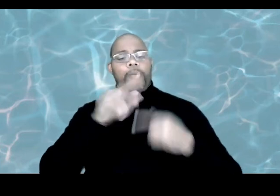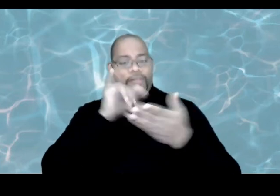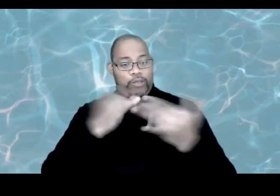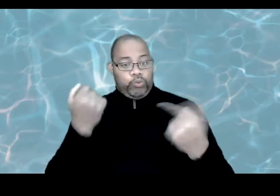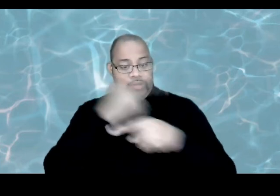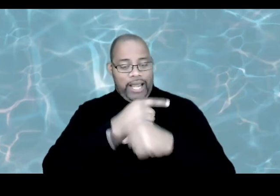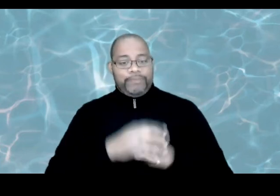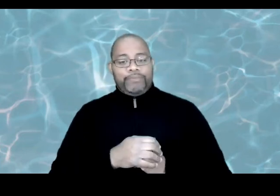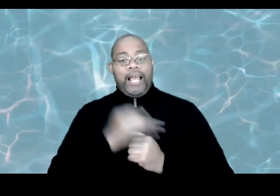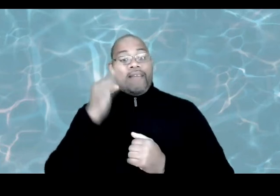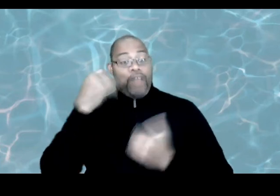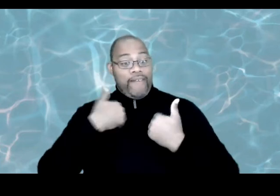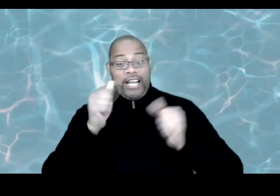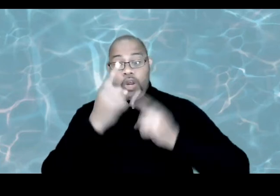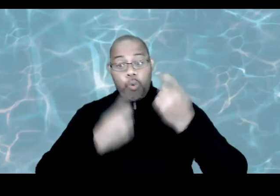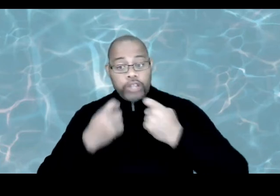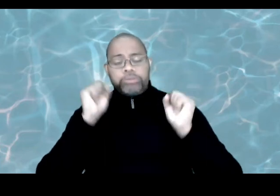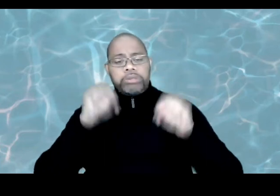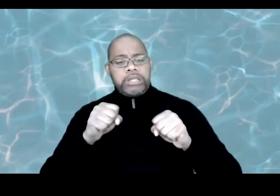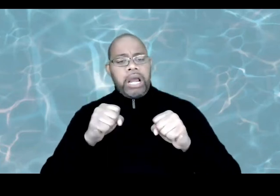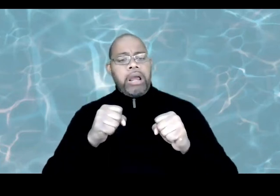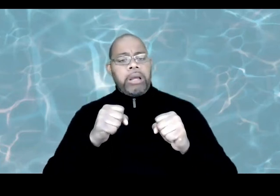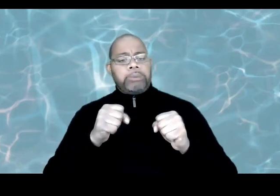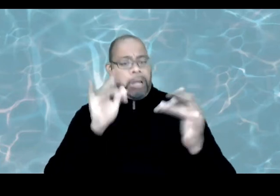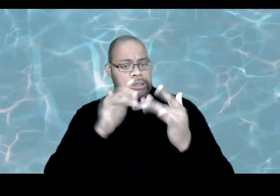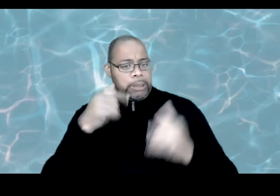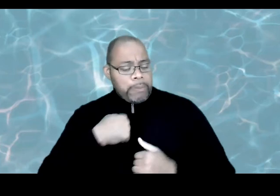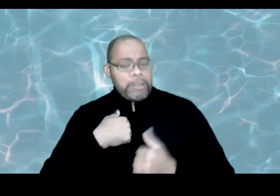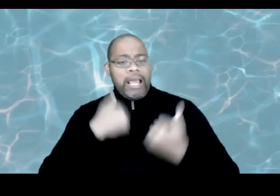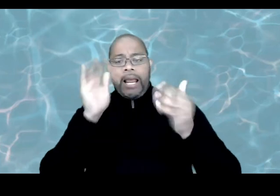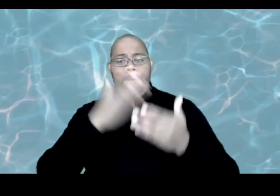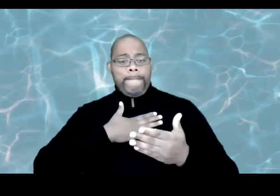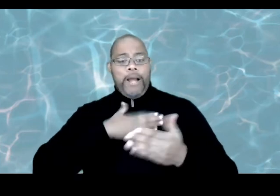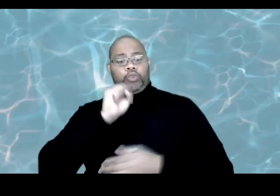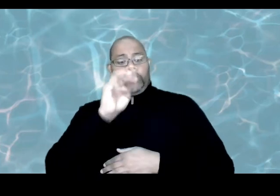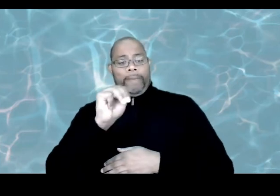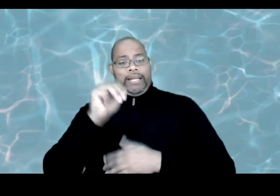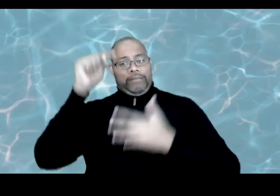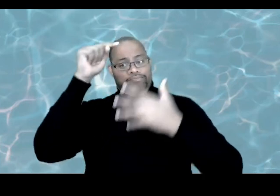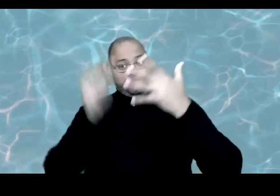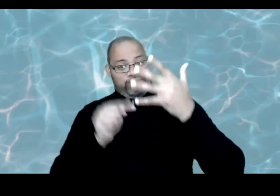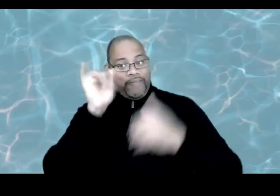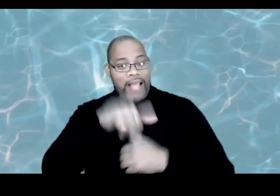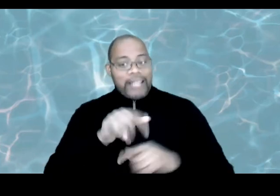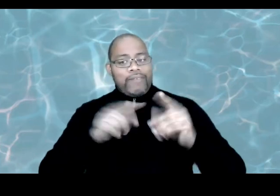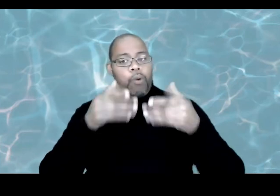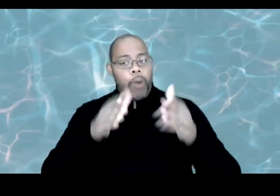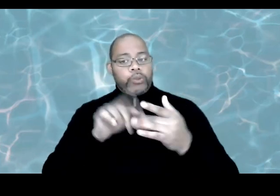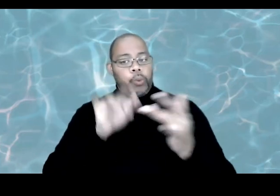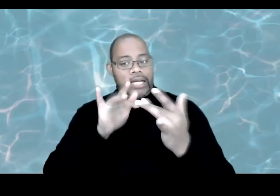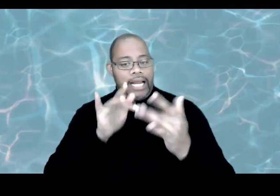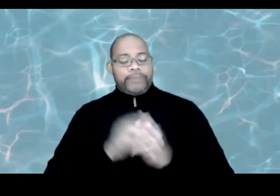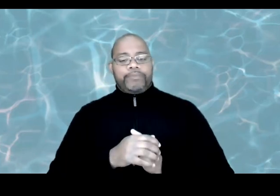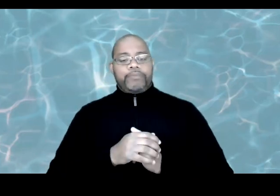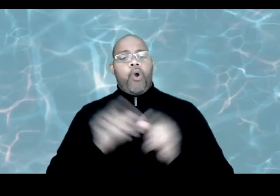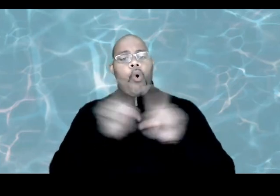talk about that today. And if you have any questions, you can feel free to contact me at any of these or ways to